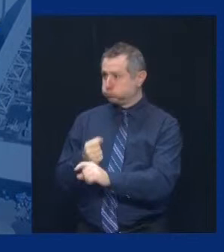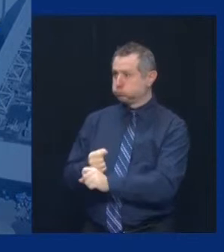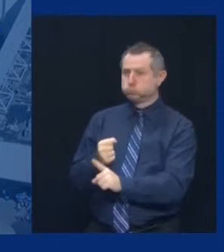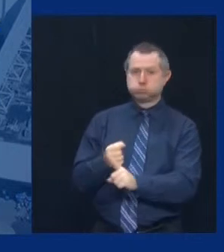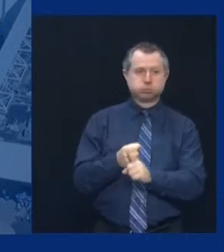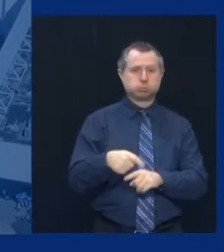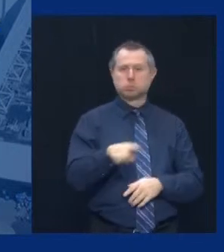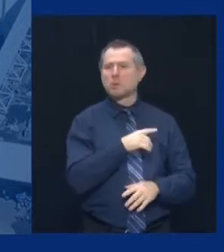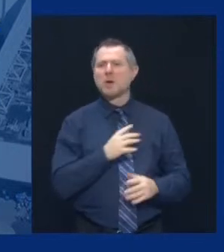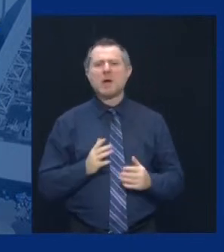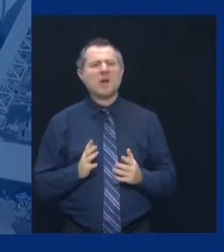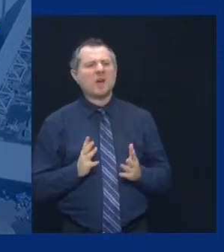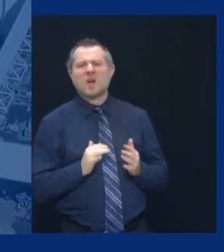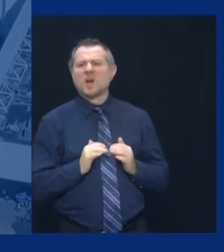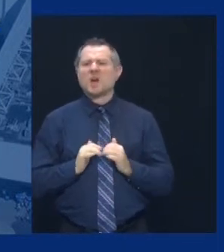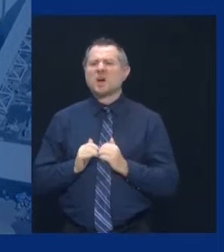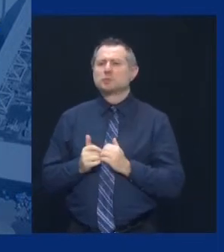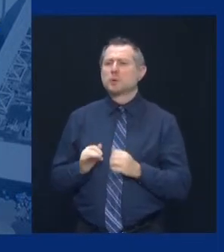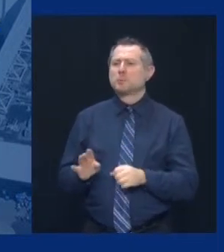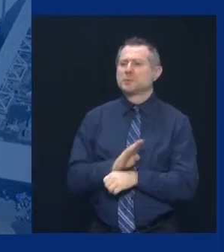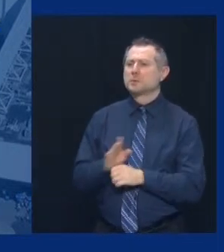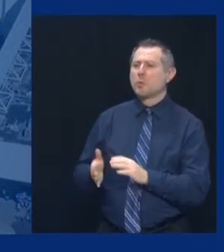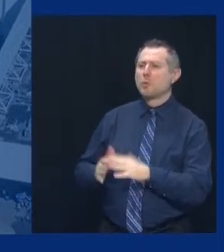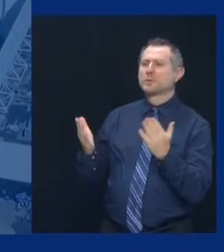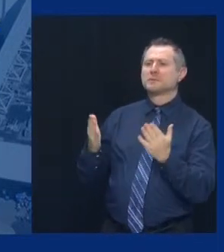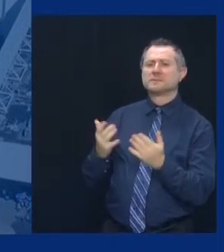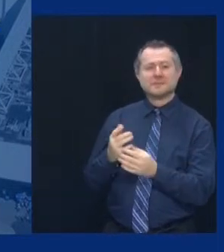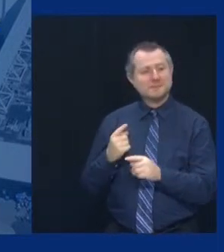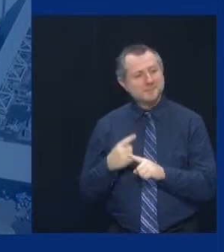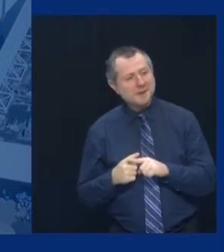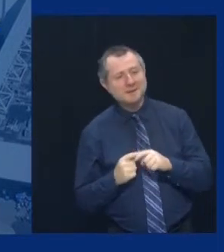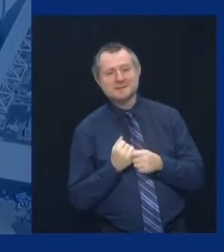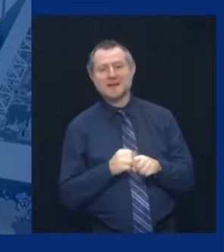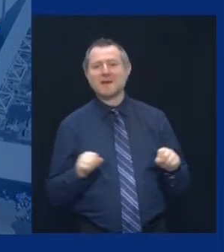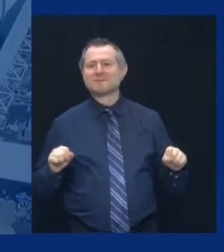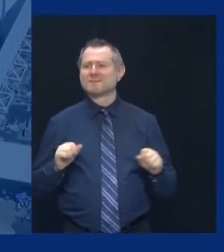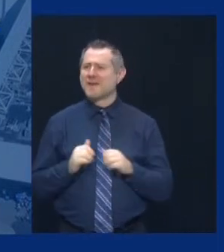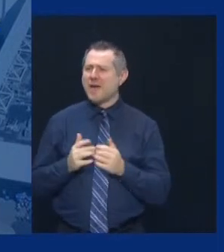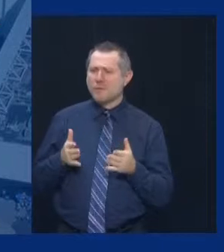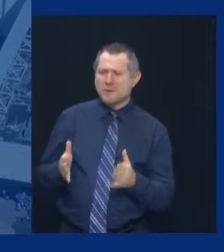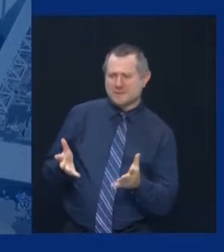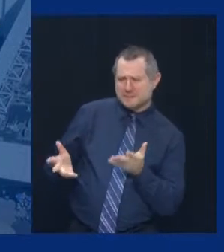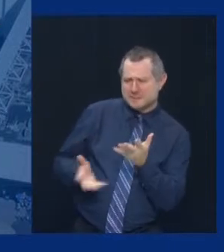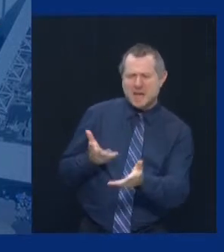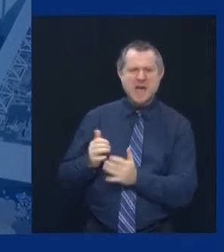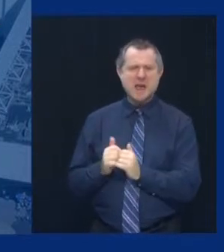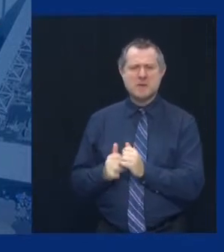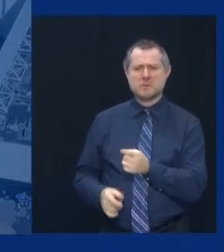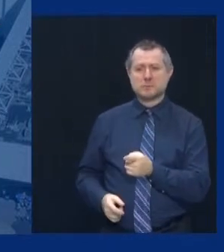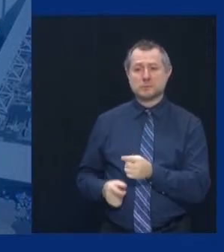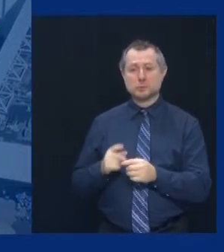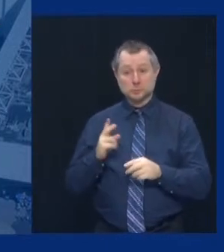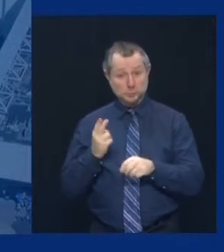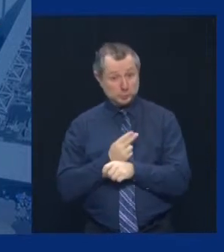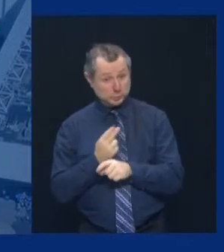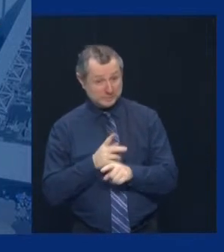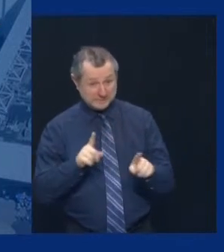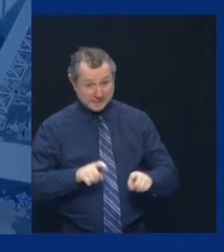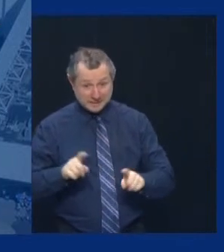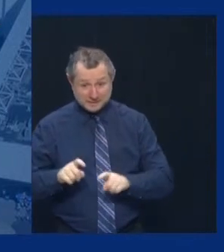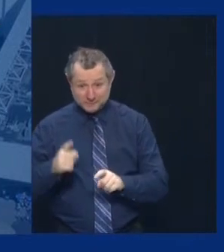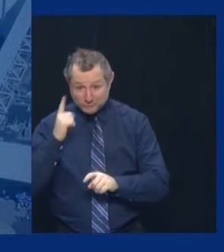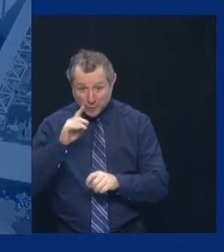you start to reopen businesses safely? How do you use our testing capacity to reopen